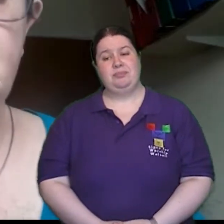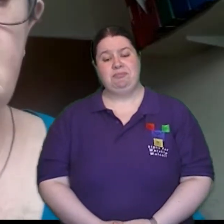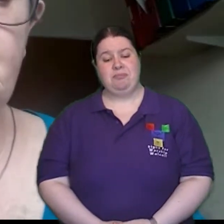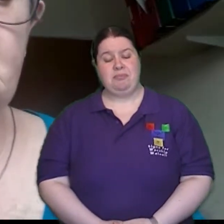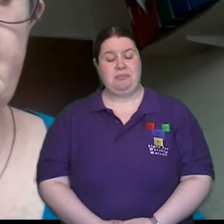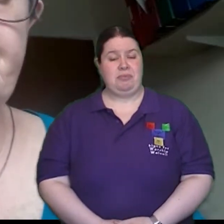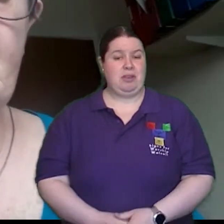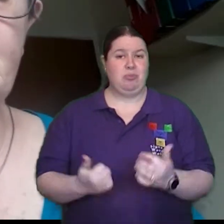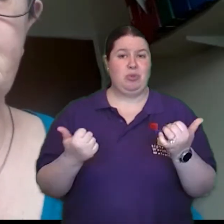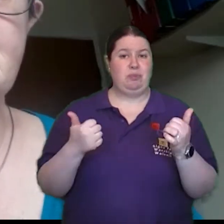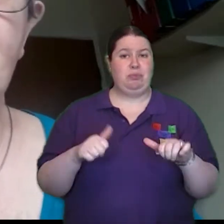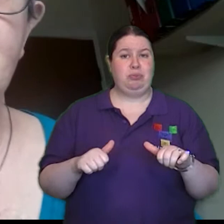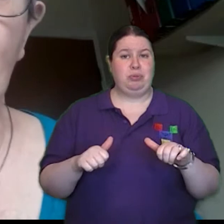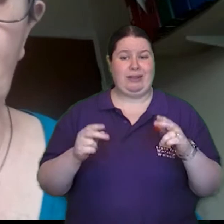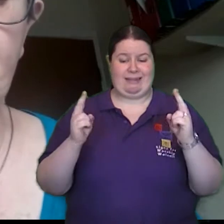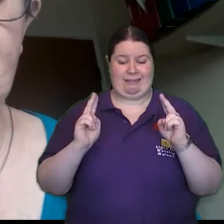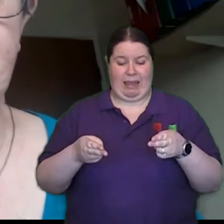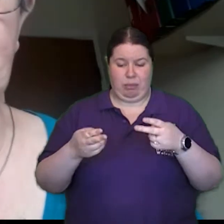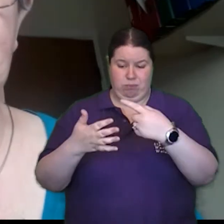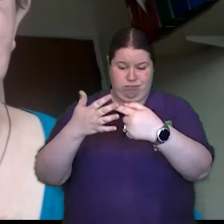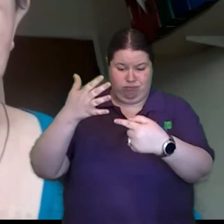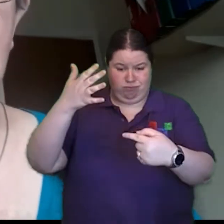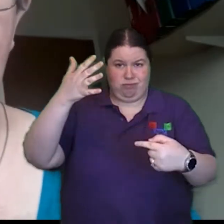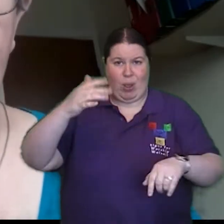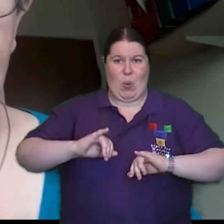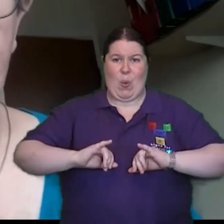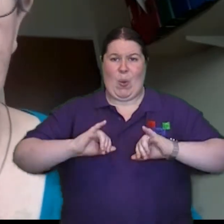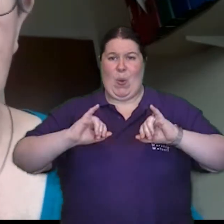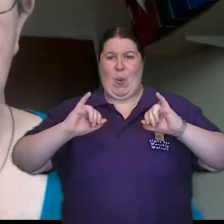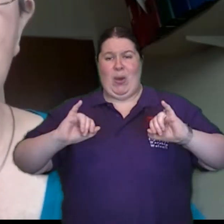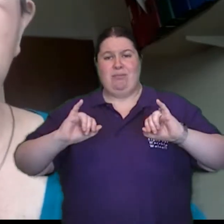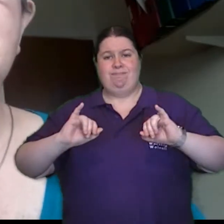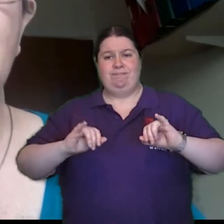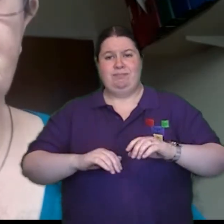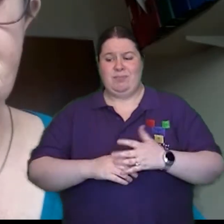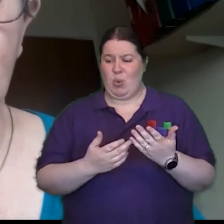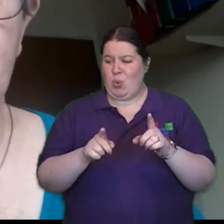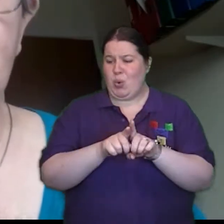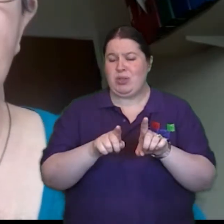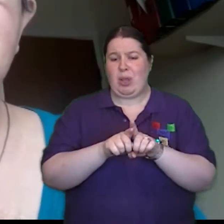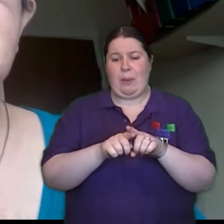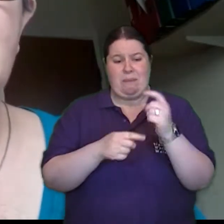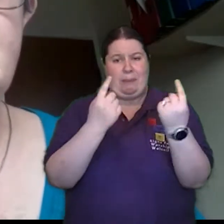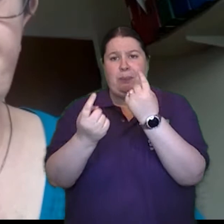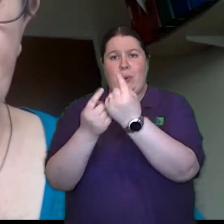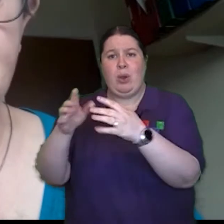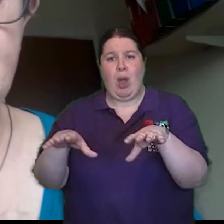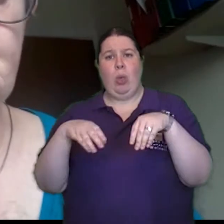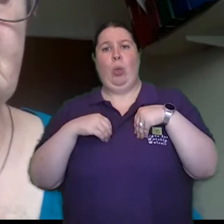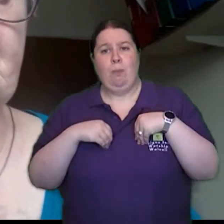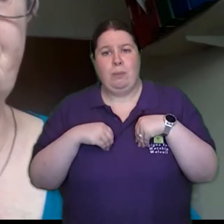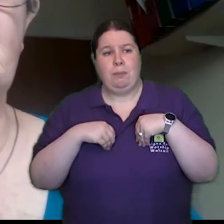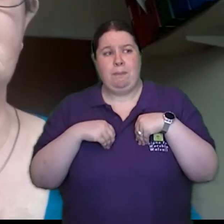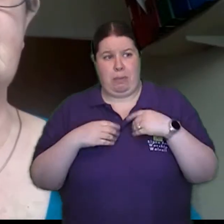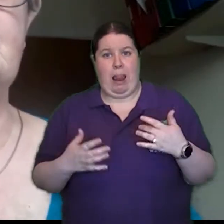Not only will the final death toll be appallingly high, but also the side effects